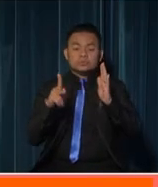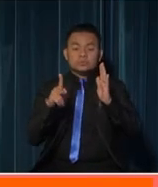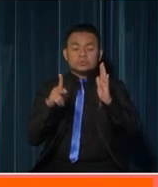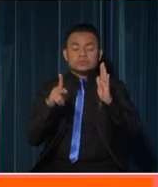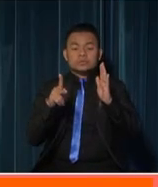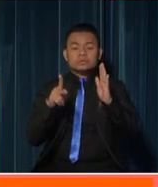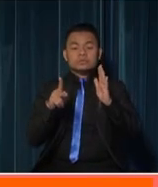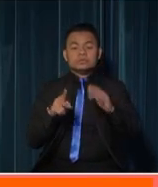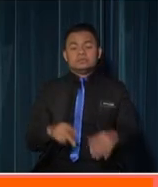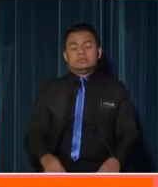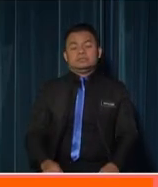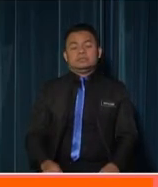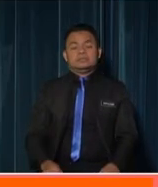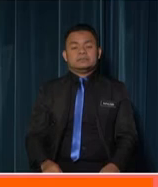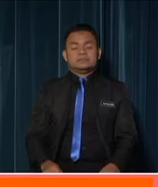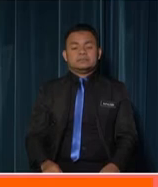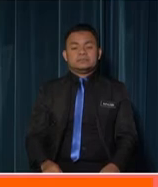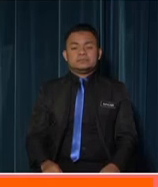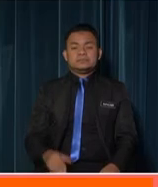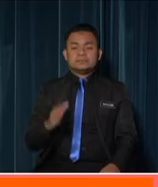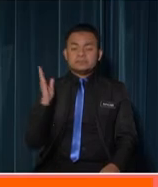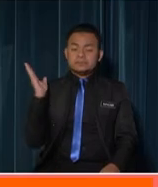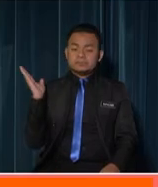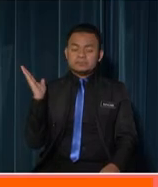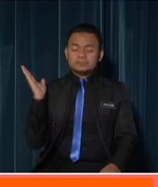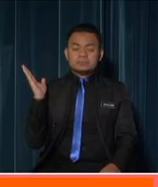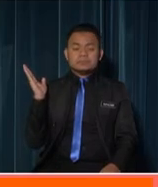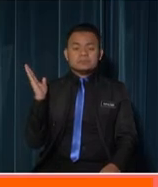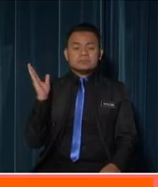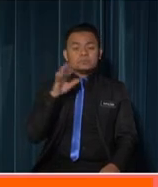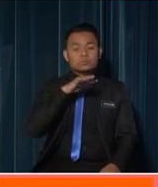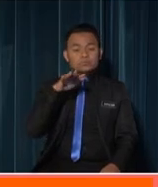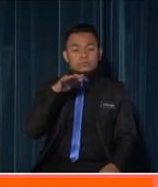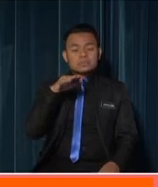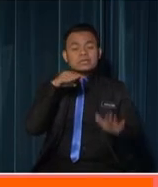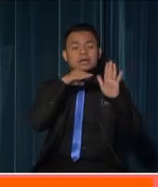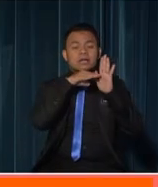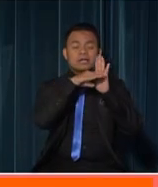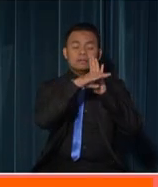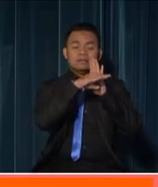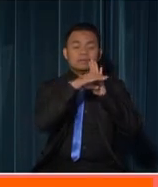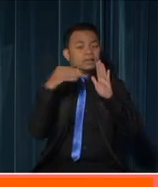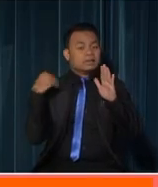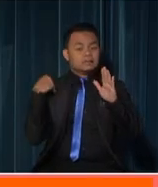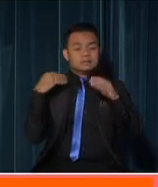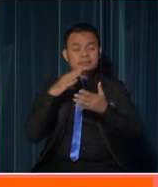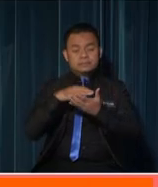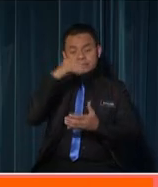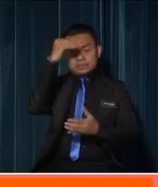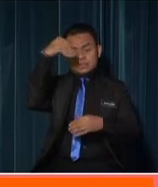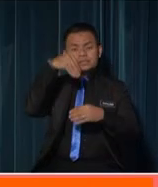hour. The word half was introduced in fractions.